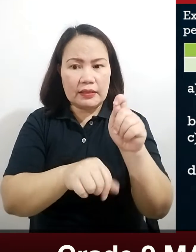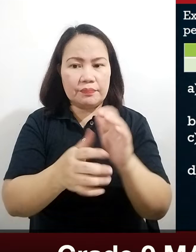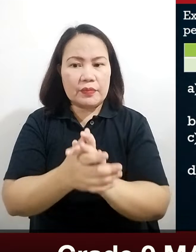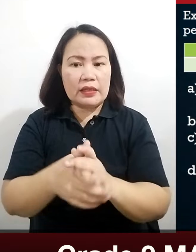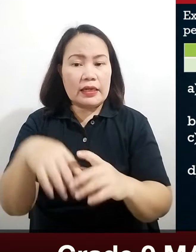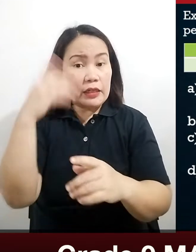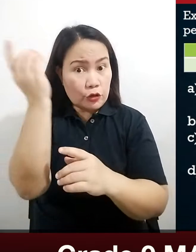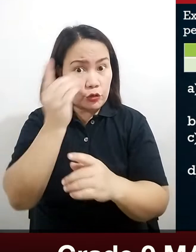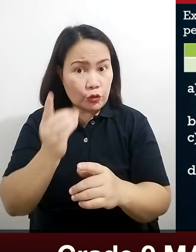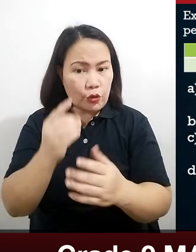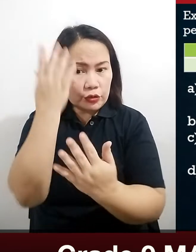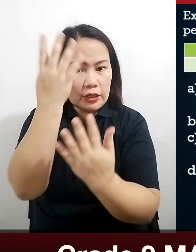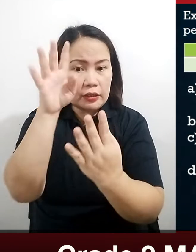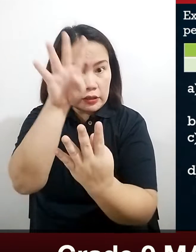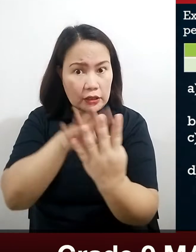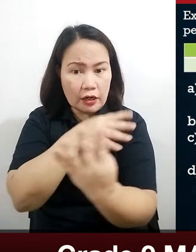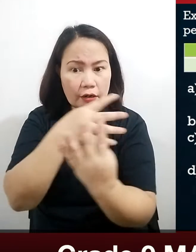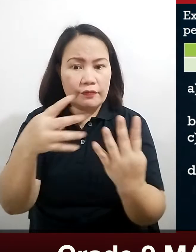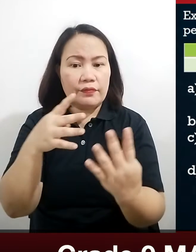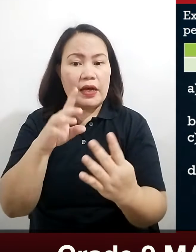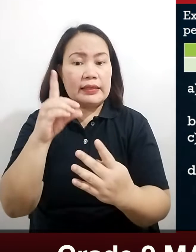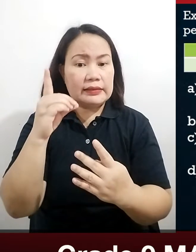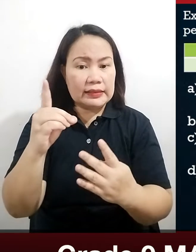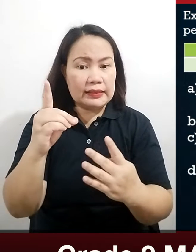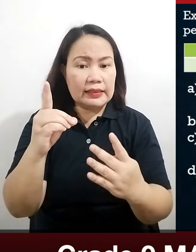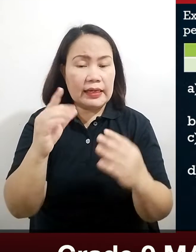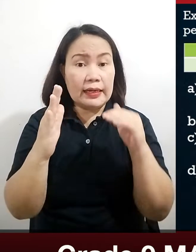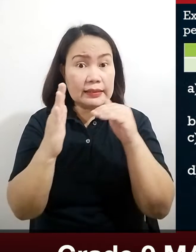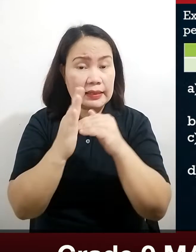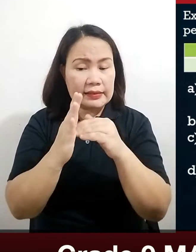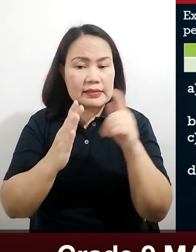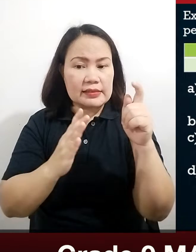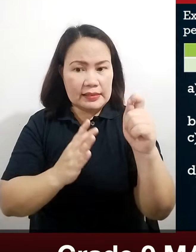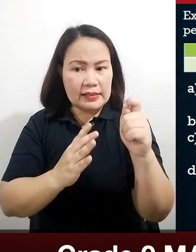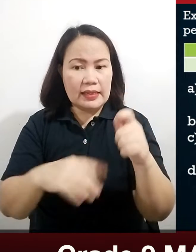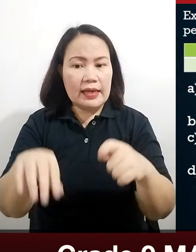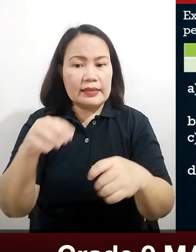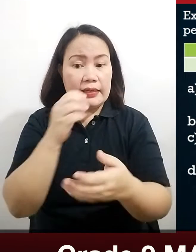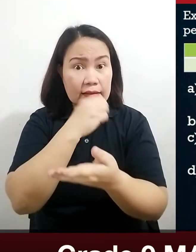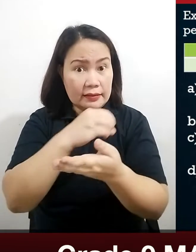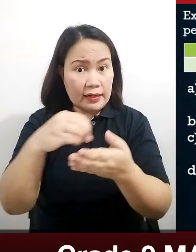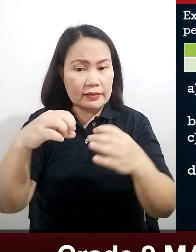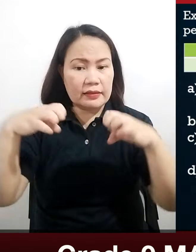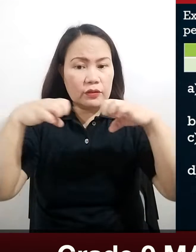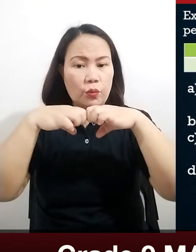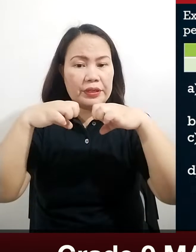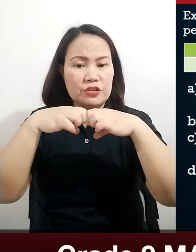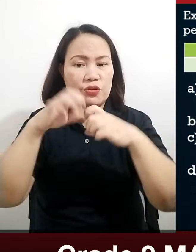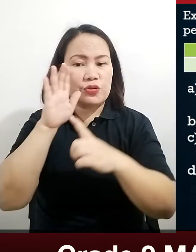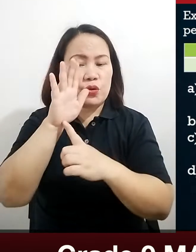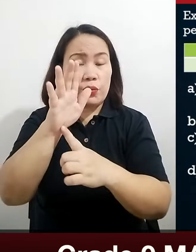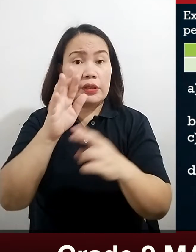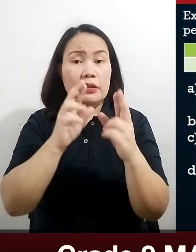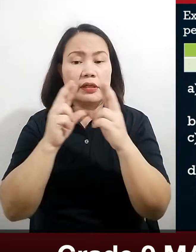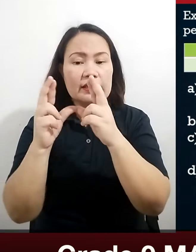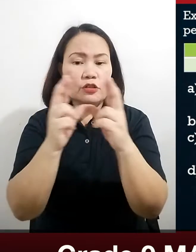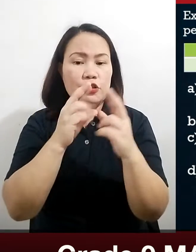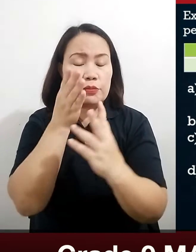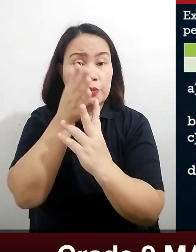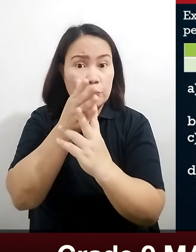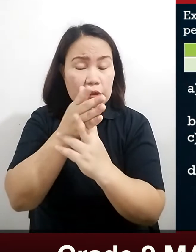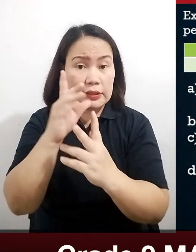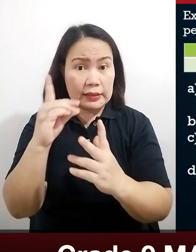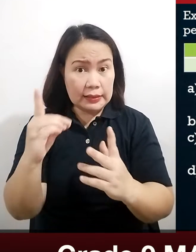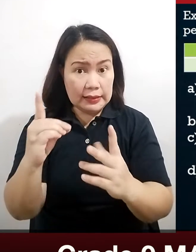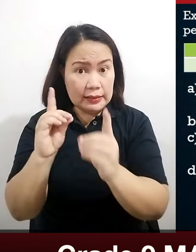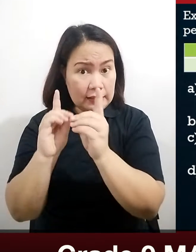t. Write an equation showing the relationship between d and t. How far Kyle traveled after 8 hours and